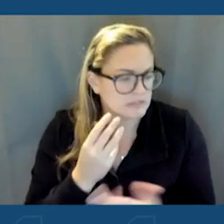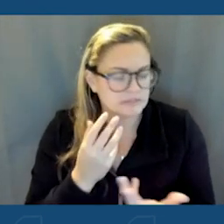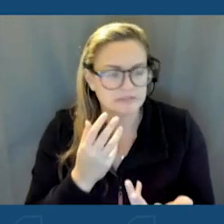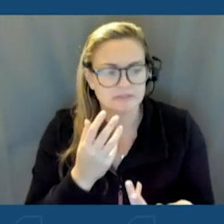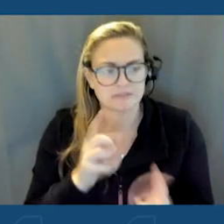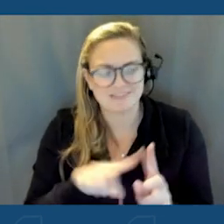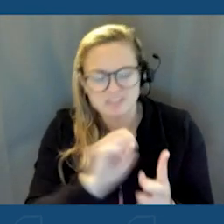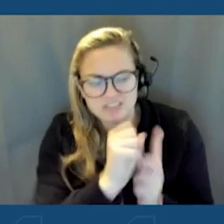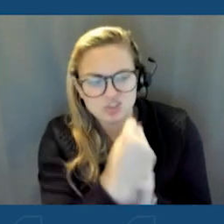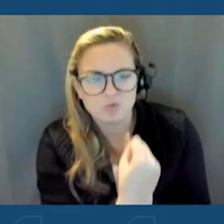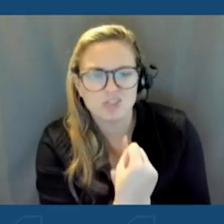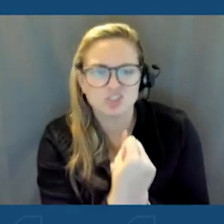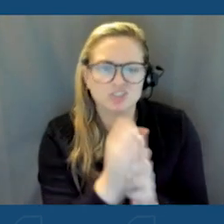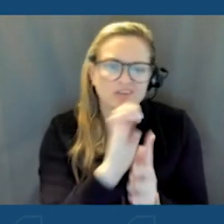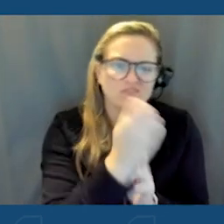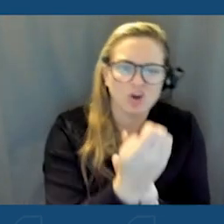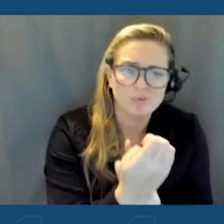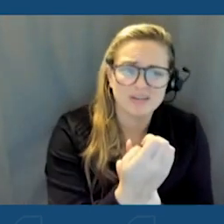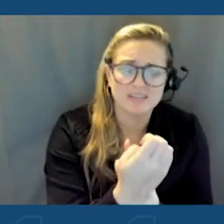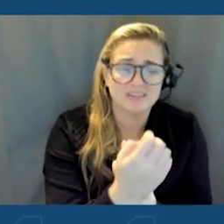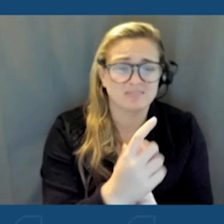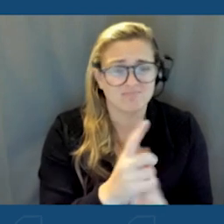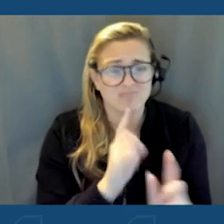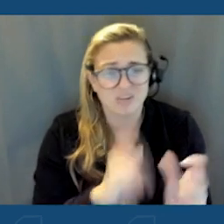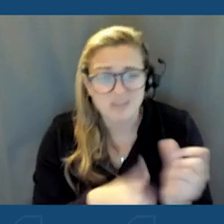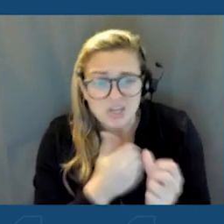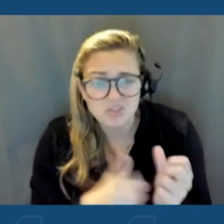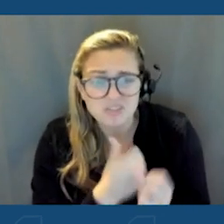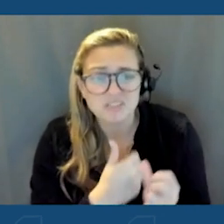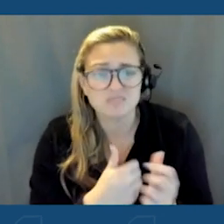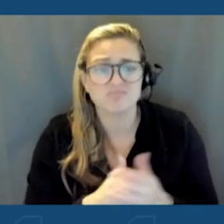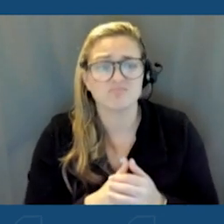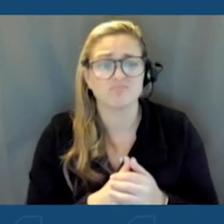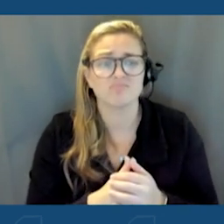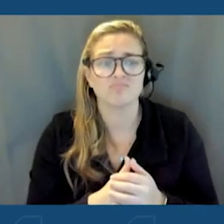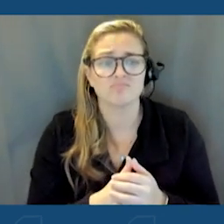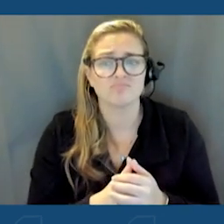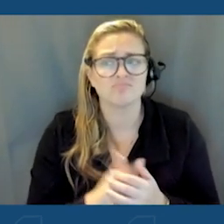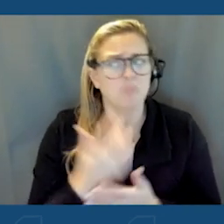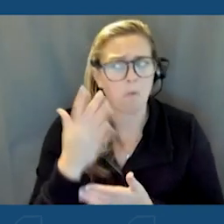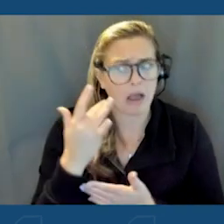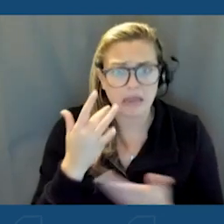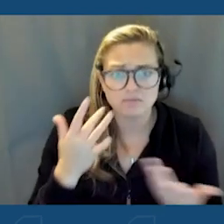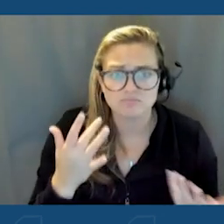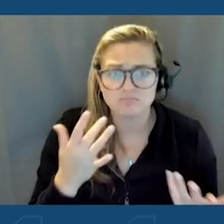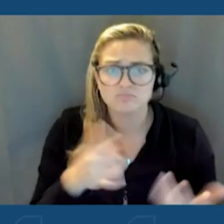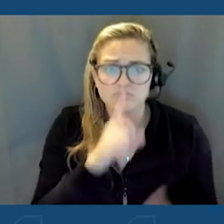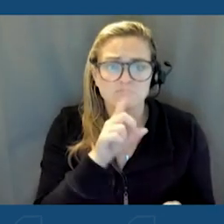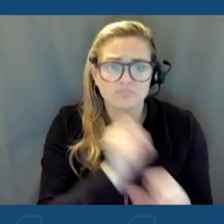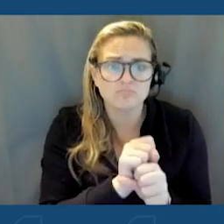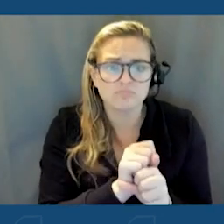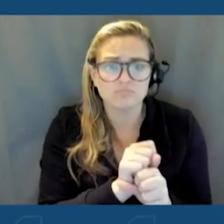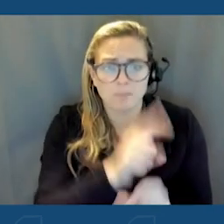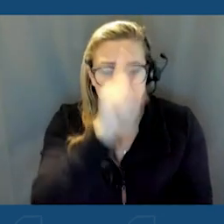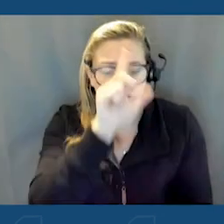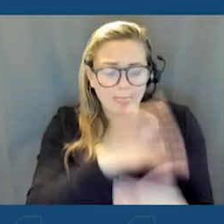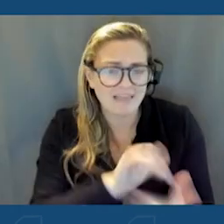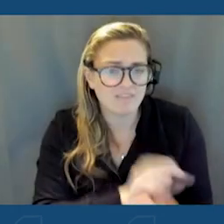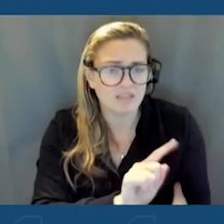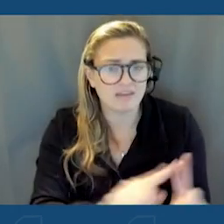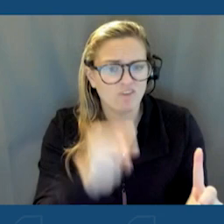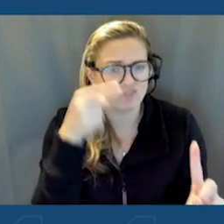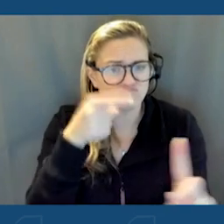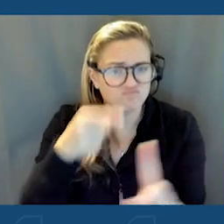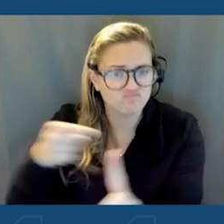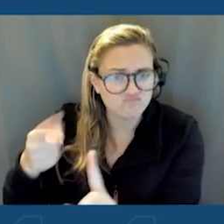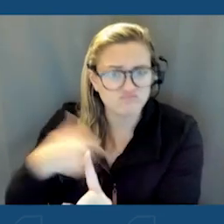situations and environments that are oftentimes very dangerous. And they do it because they truly believe in the mission, and they truly believe